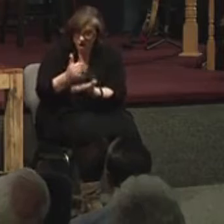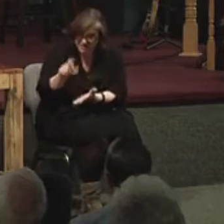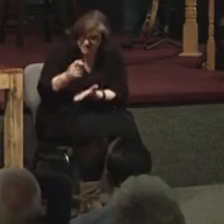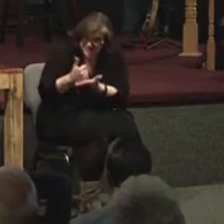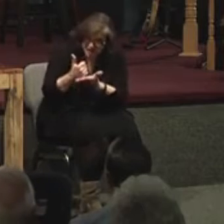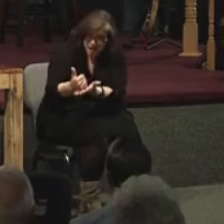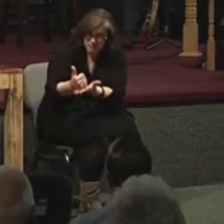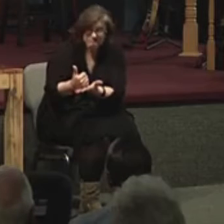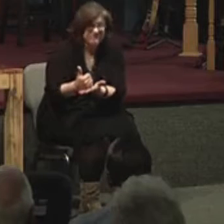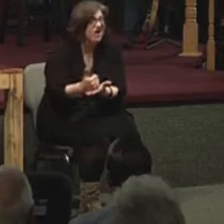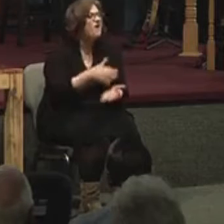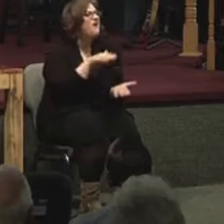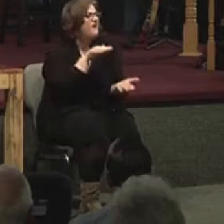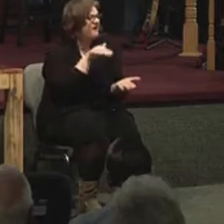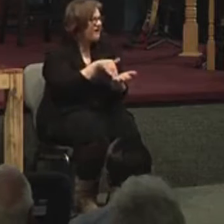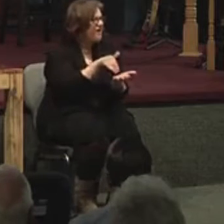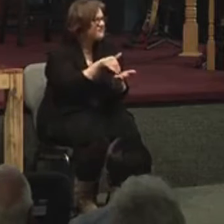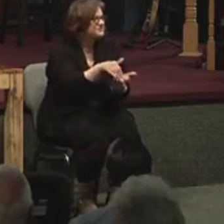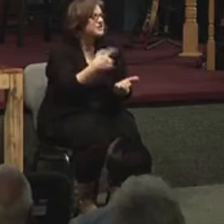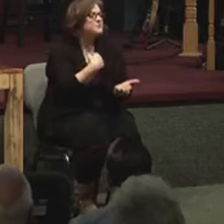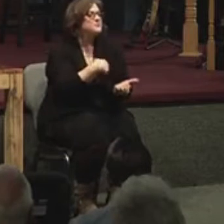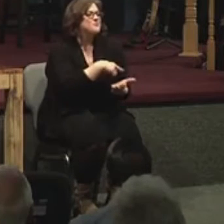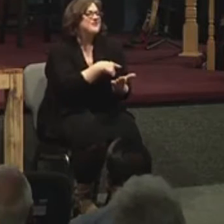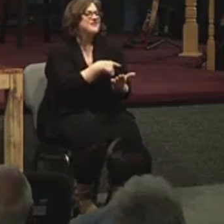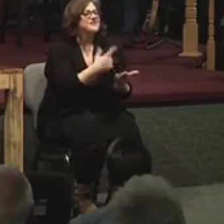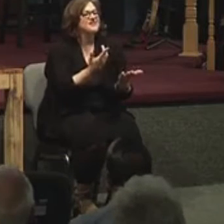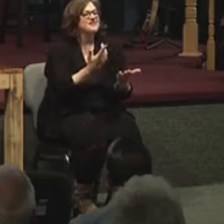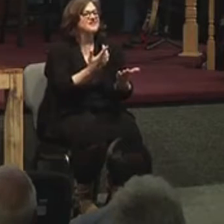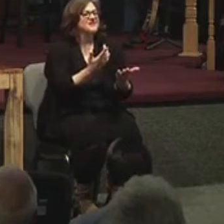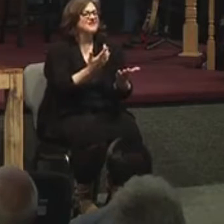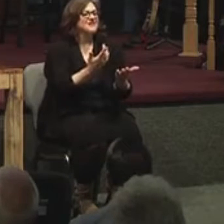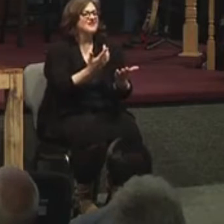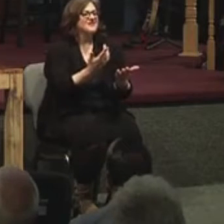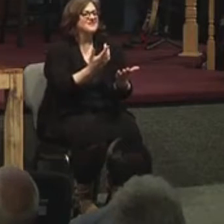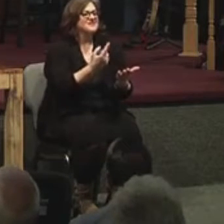Oftentimes, we can justify being uncaring